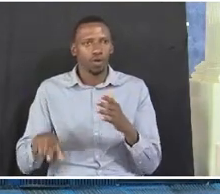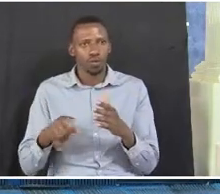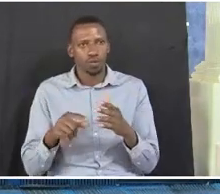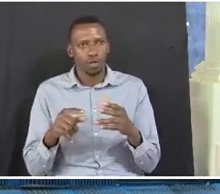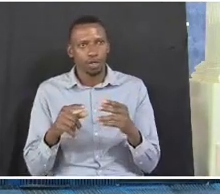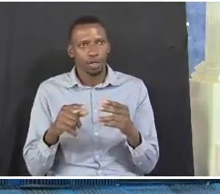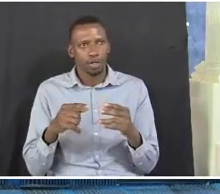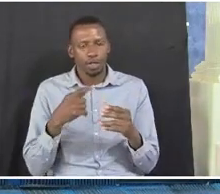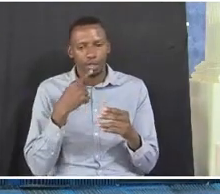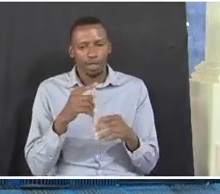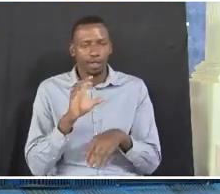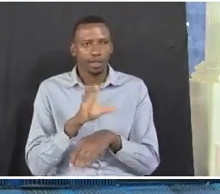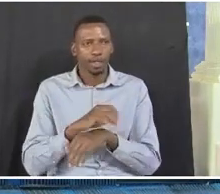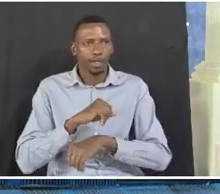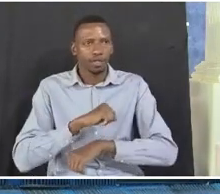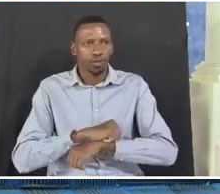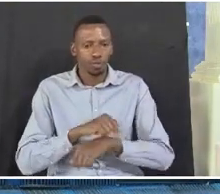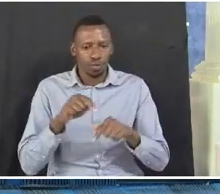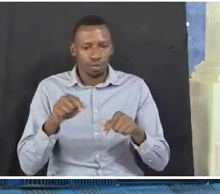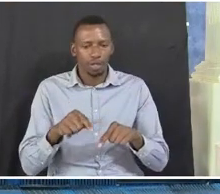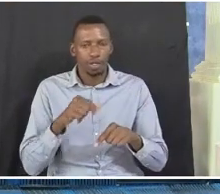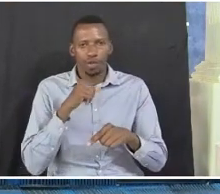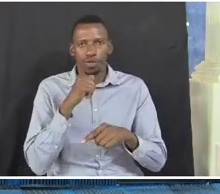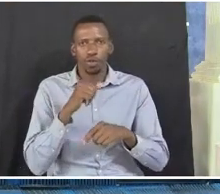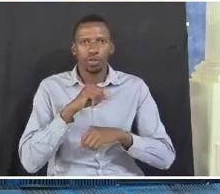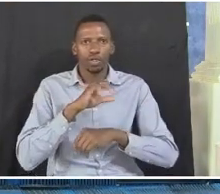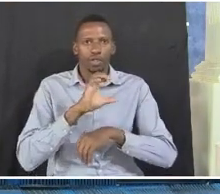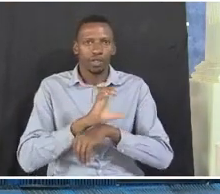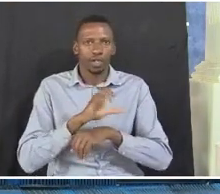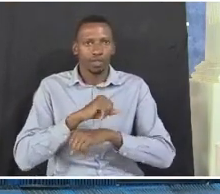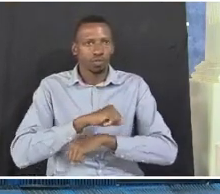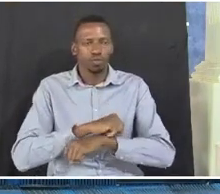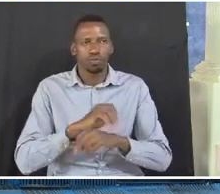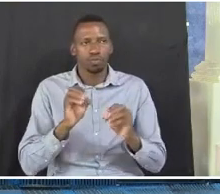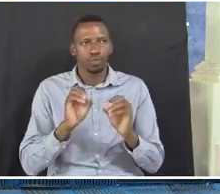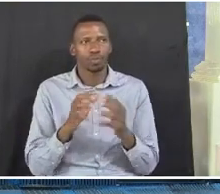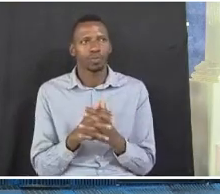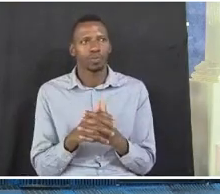calling church schools today are not church schools.